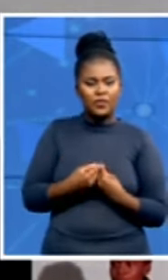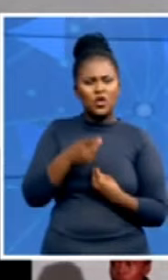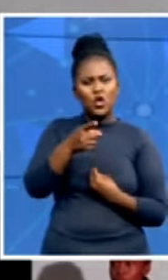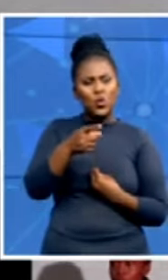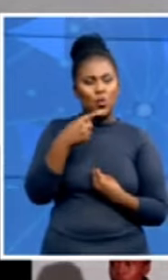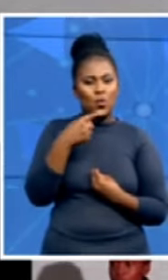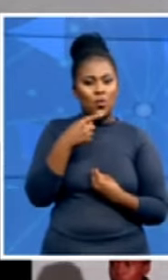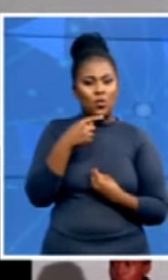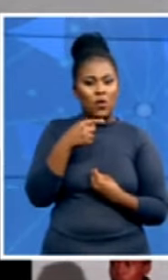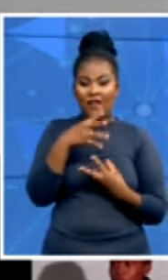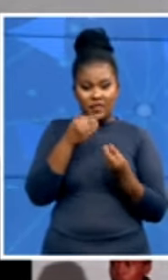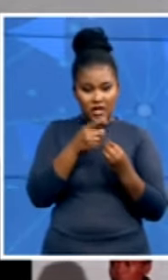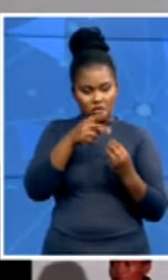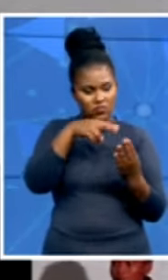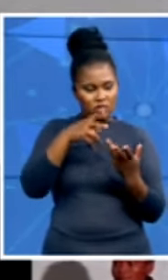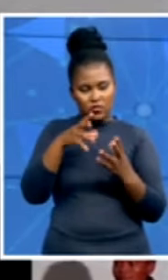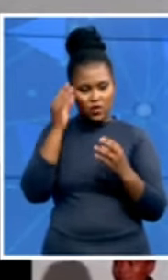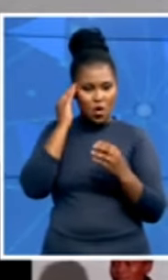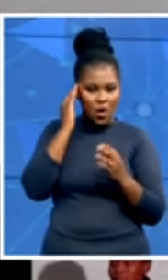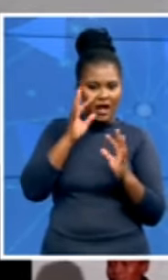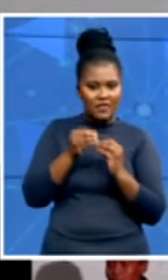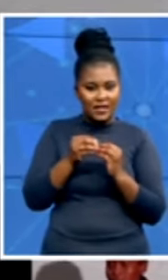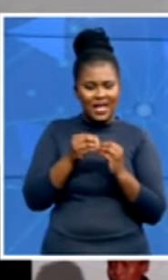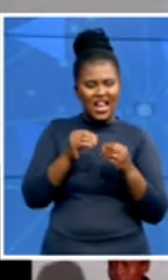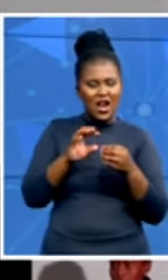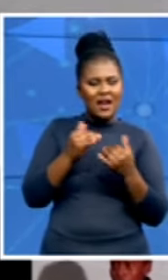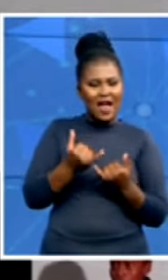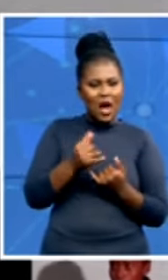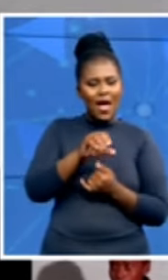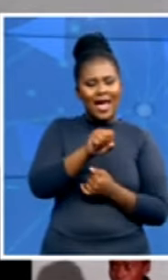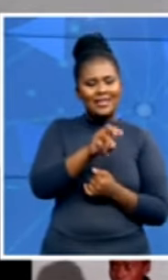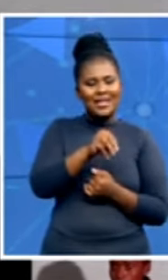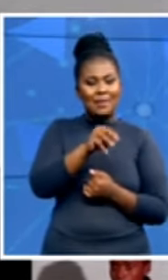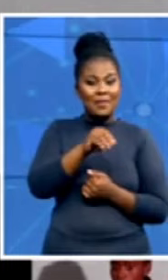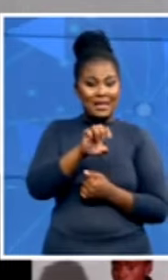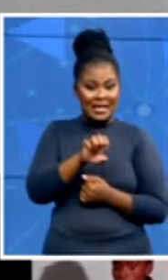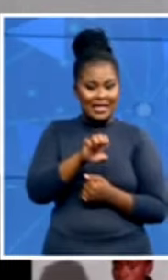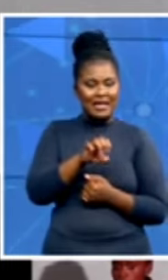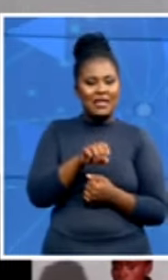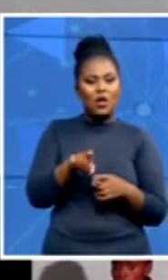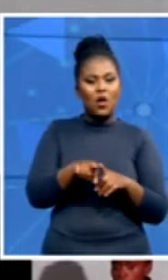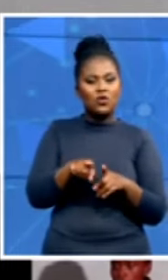especially in relation to SMMEs and those that are historically